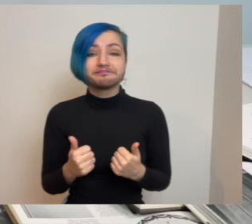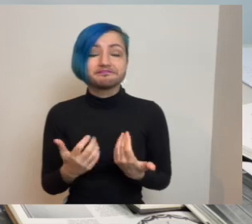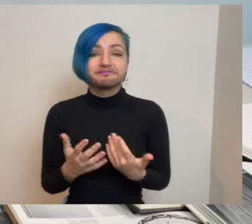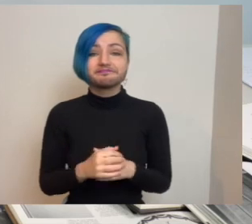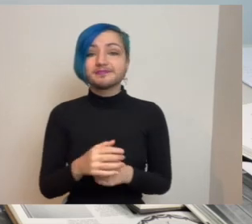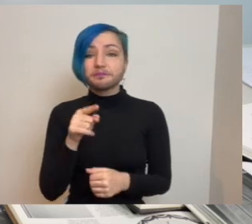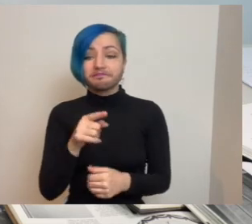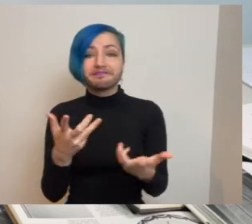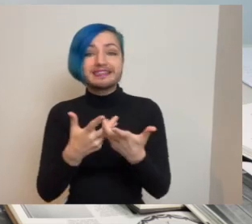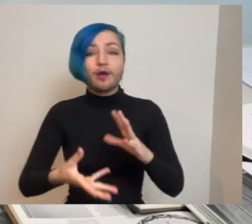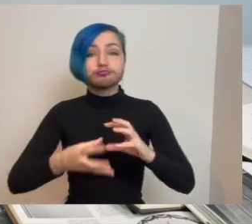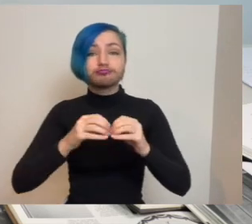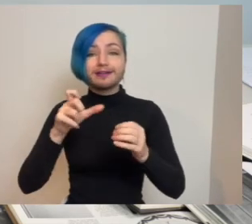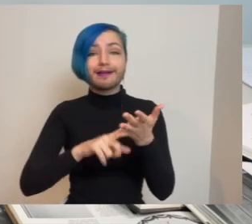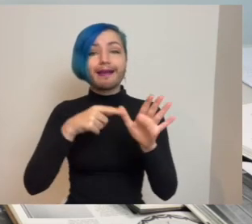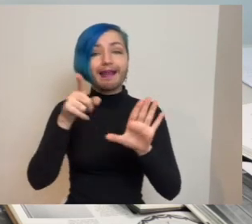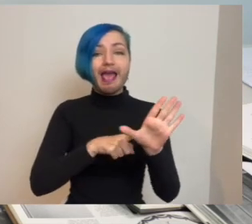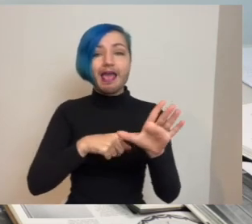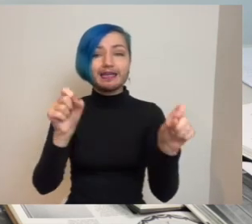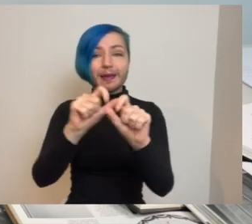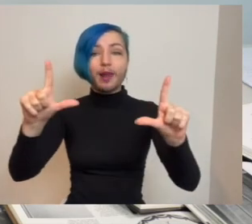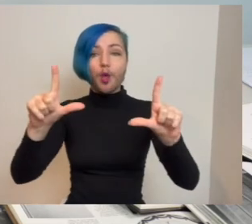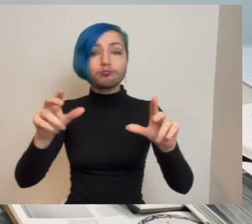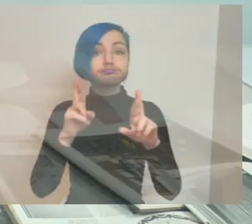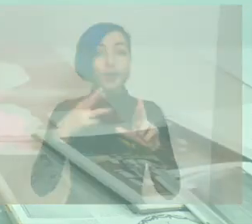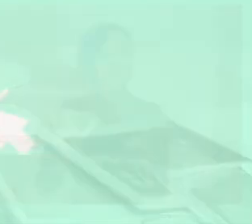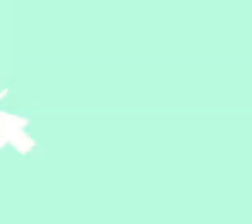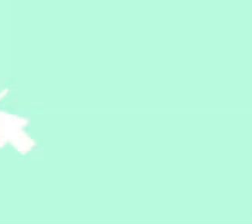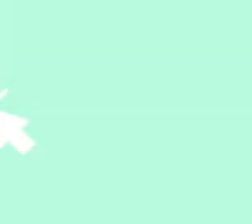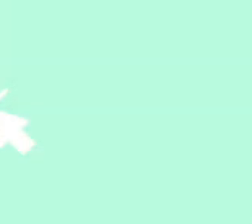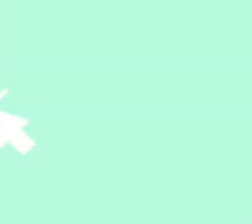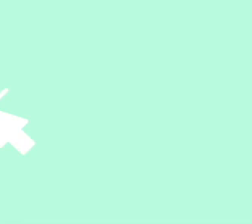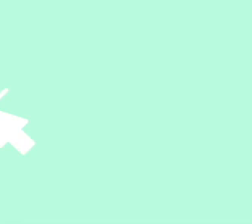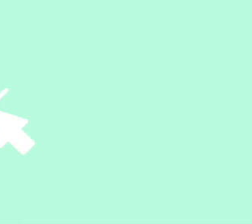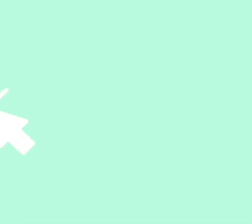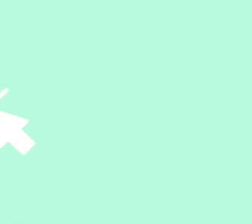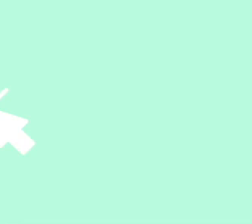can make a clay tableau, and I hope you've enjoyed the workshop.